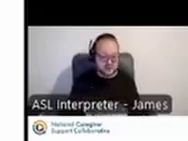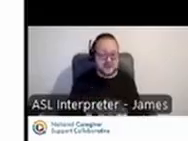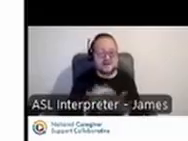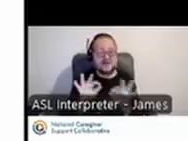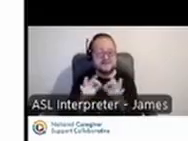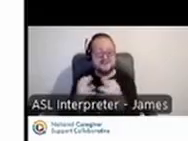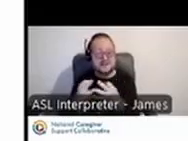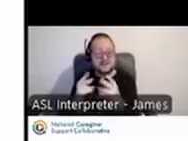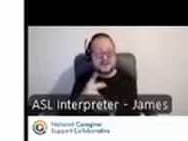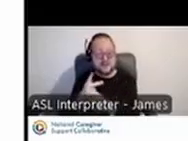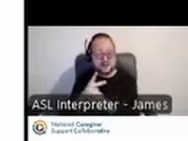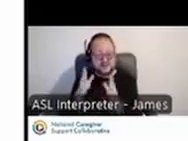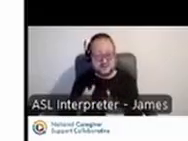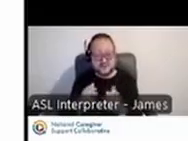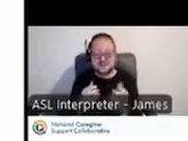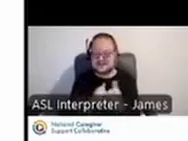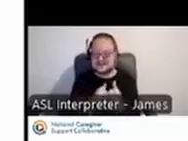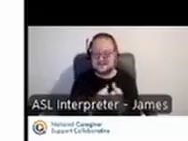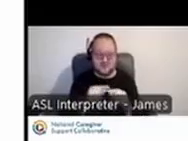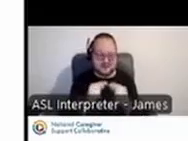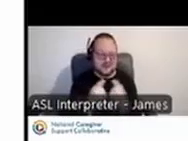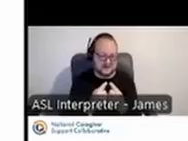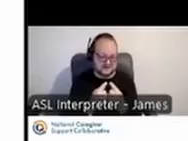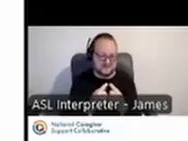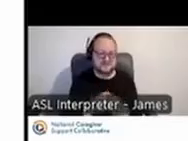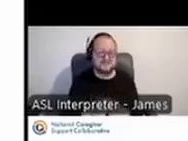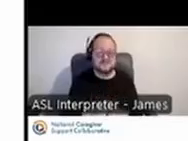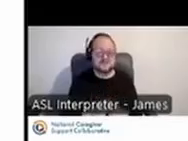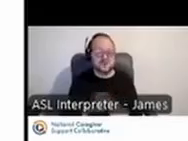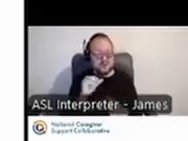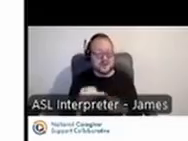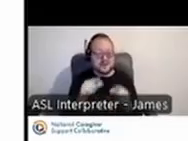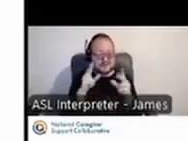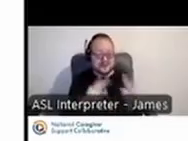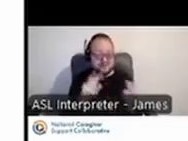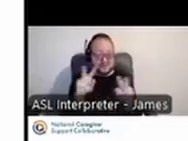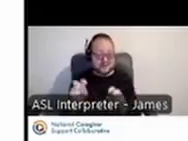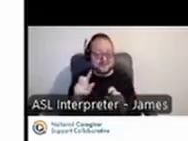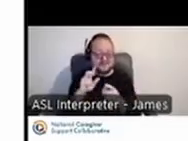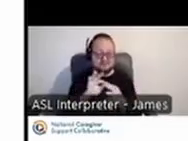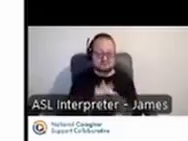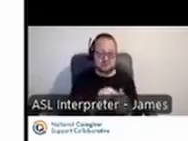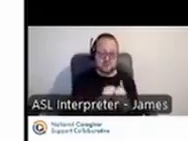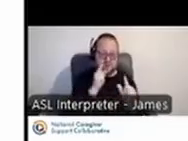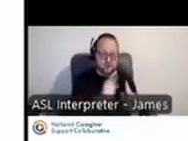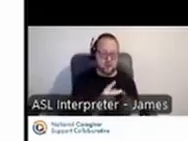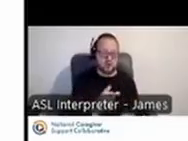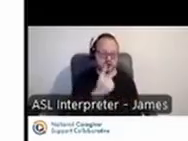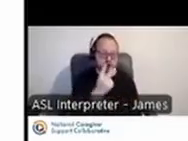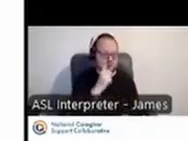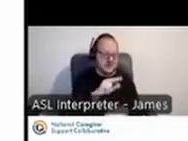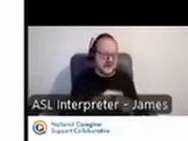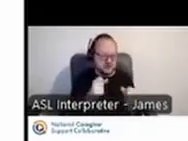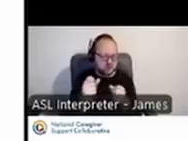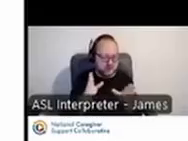partners. So this topic for our panel aligns with Goal 2 of the National Strategy to Support Family Caregivers,